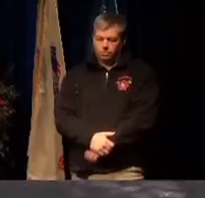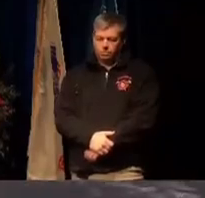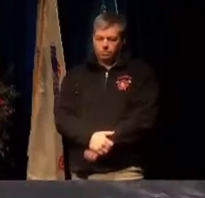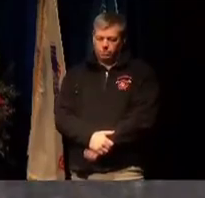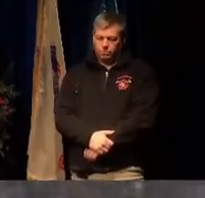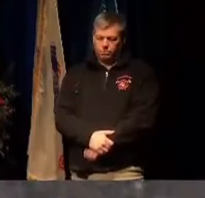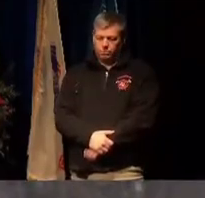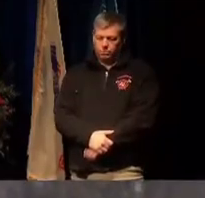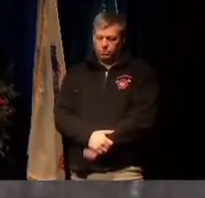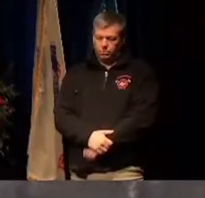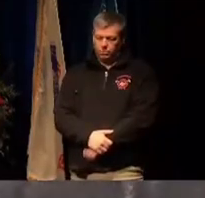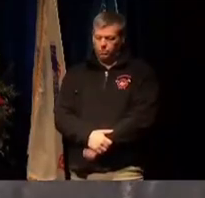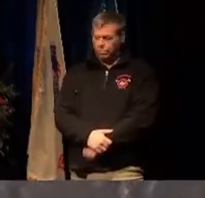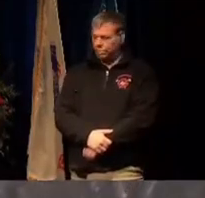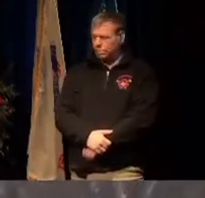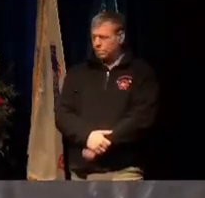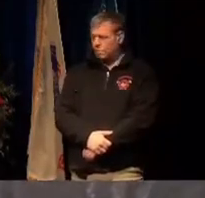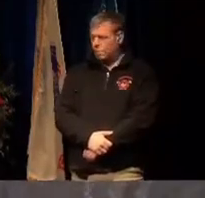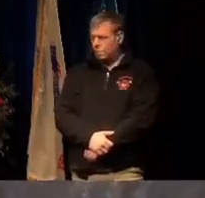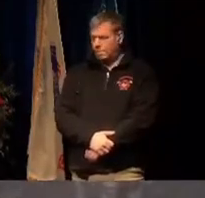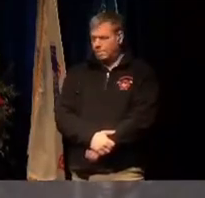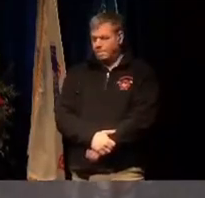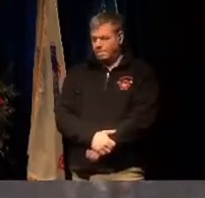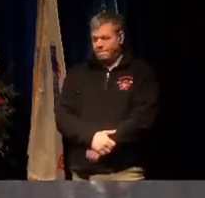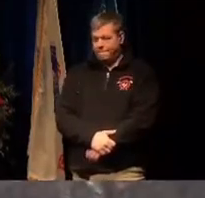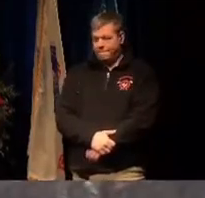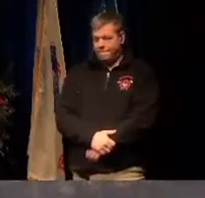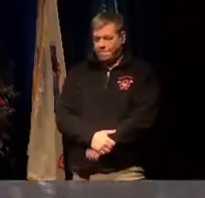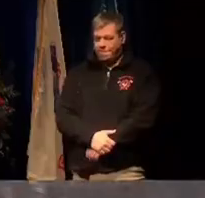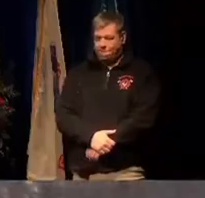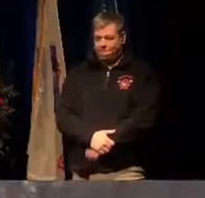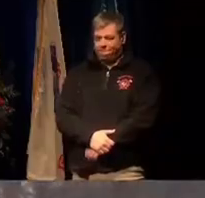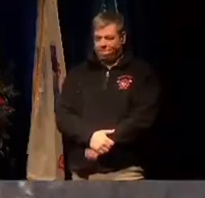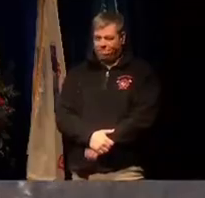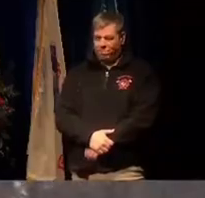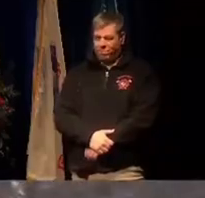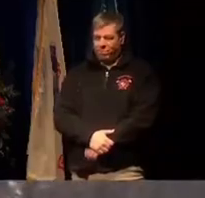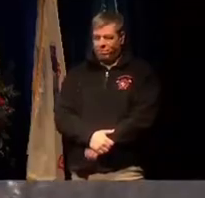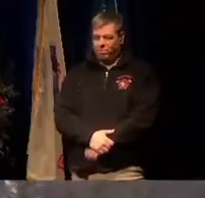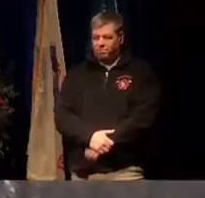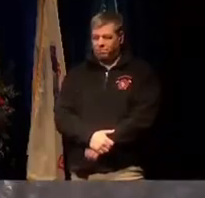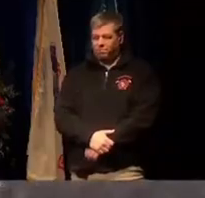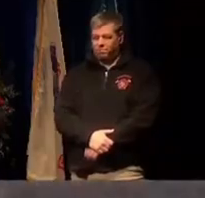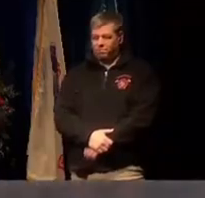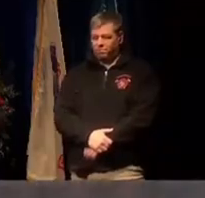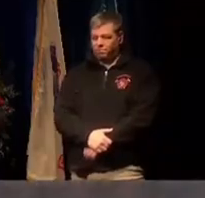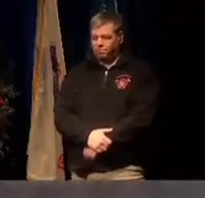Thank you.